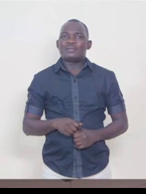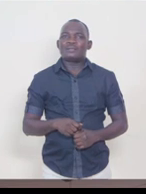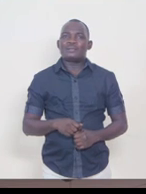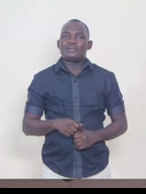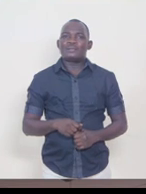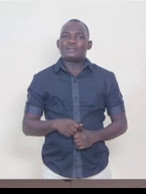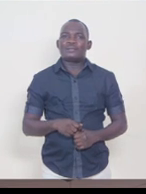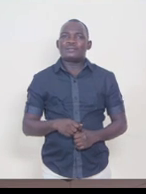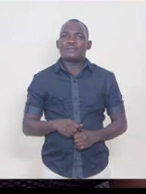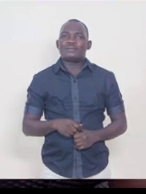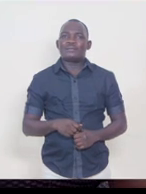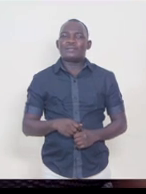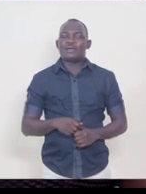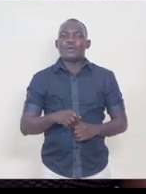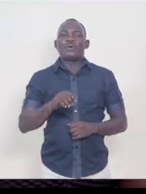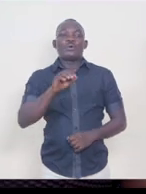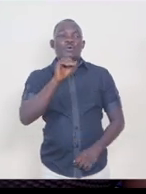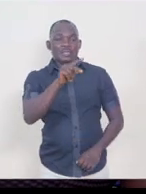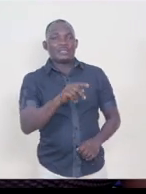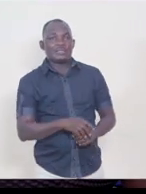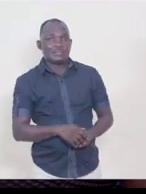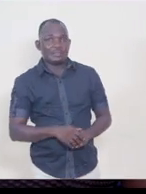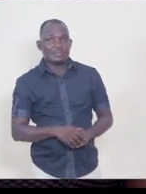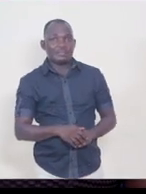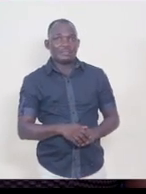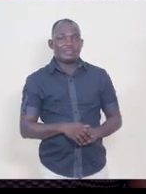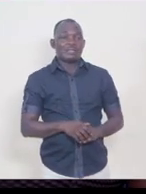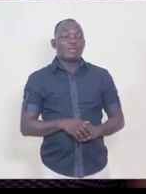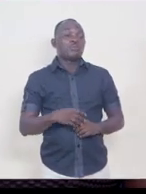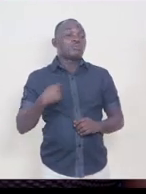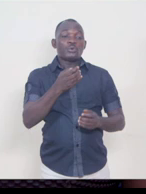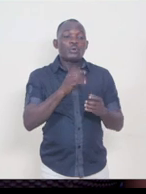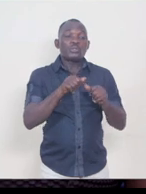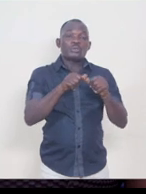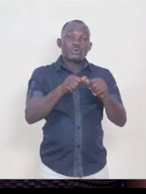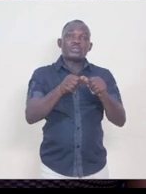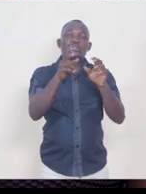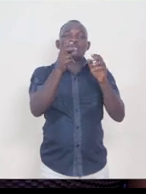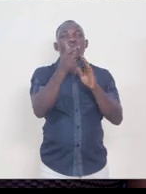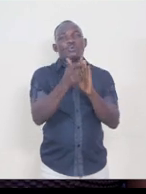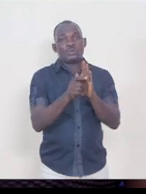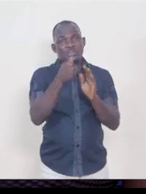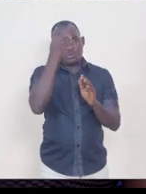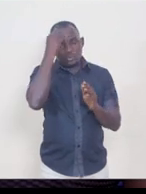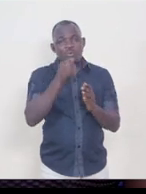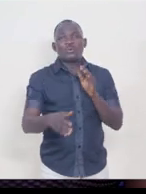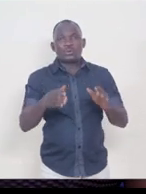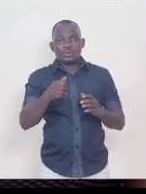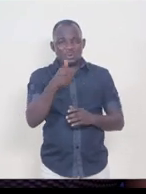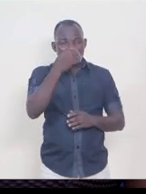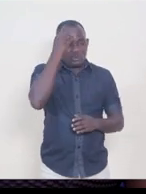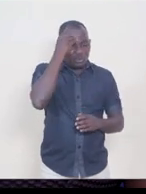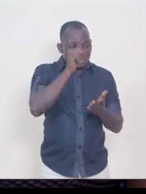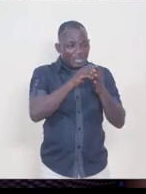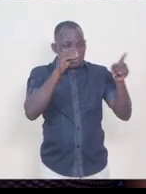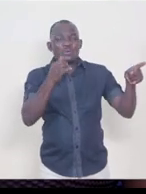So, we don't want to have to take this to court. You know what happened. You know your